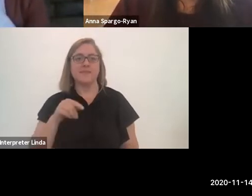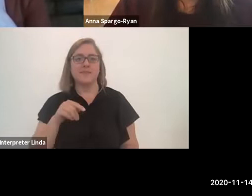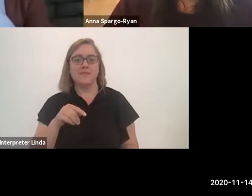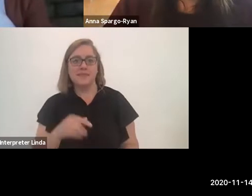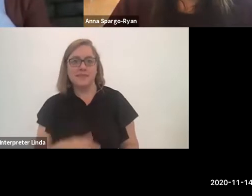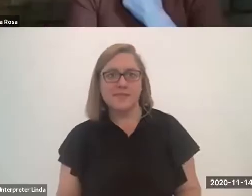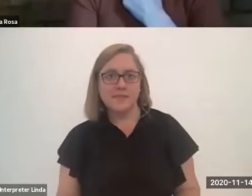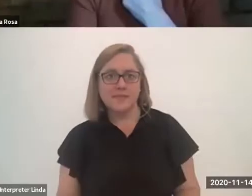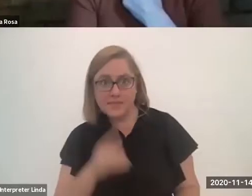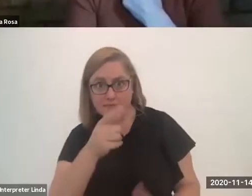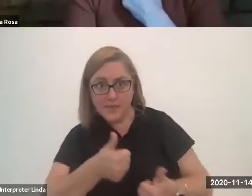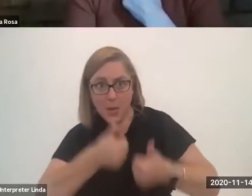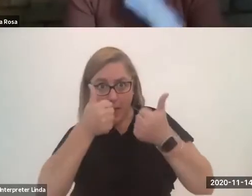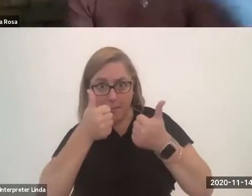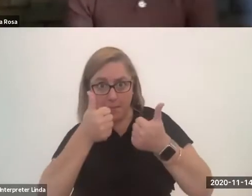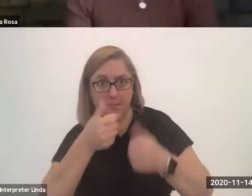How's that?